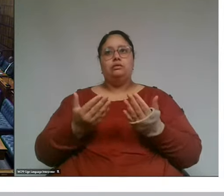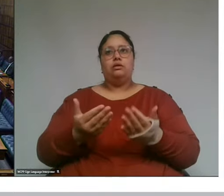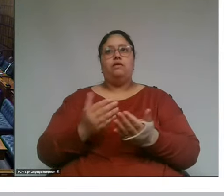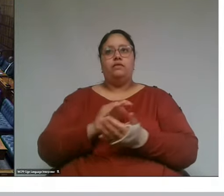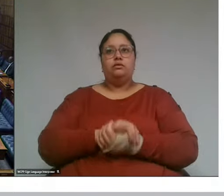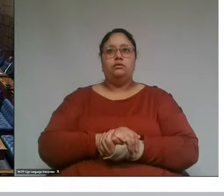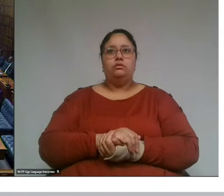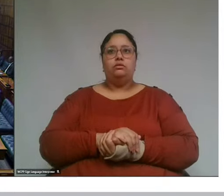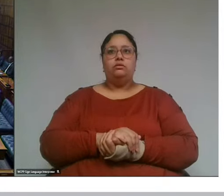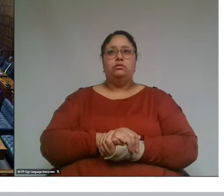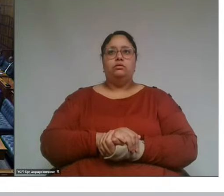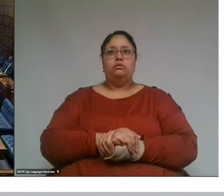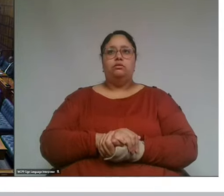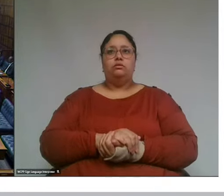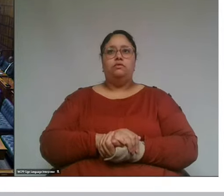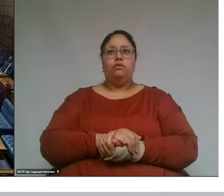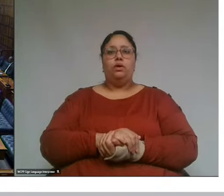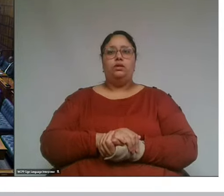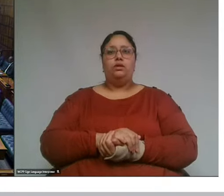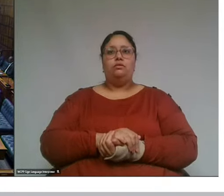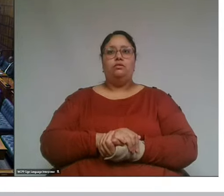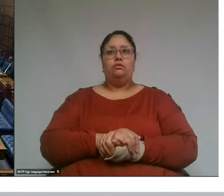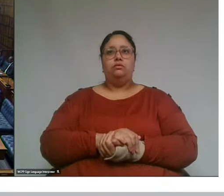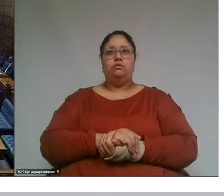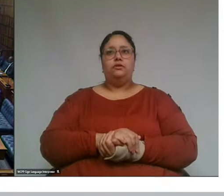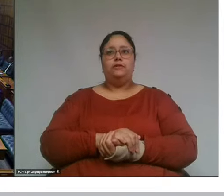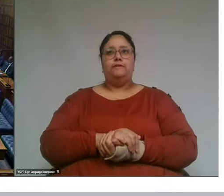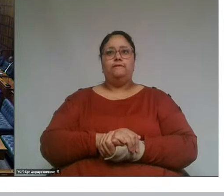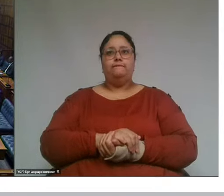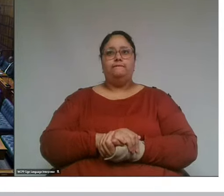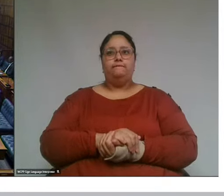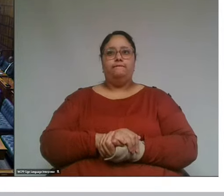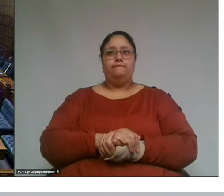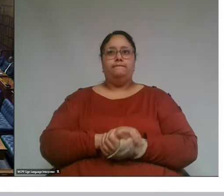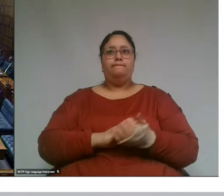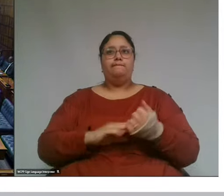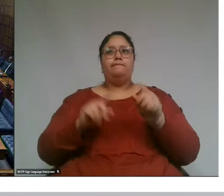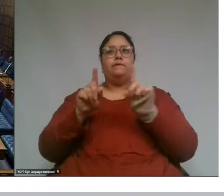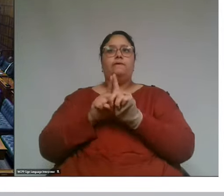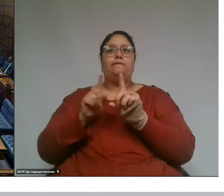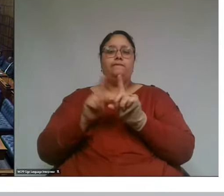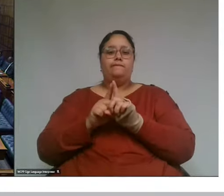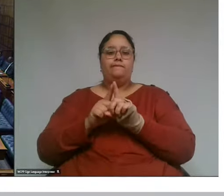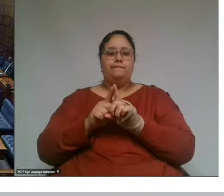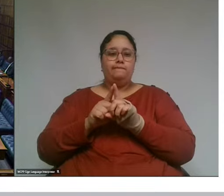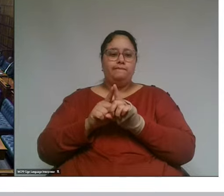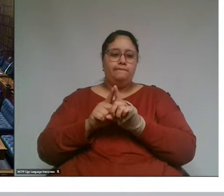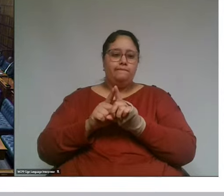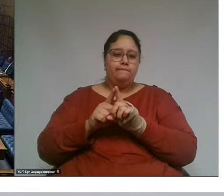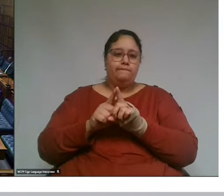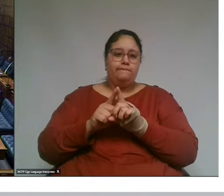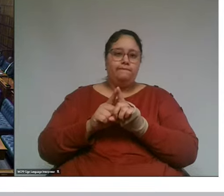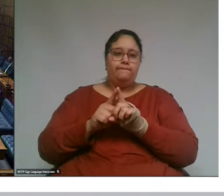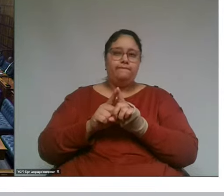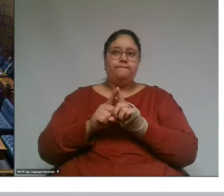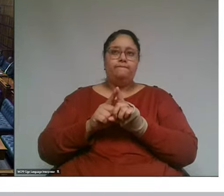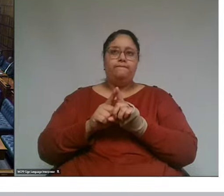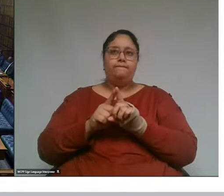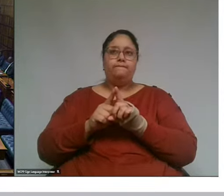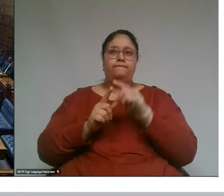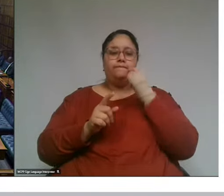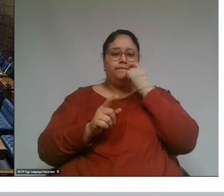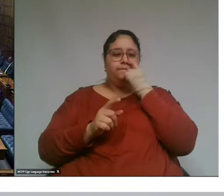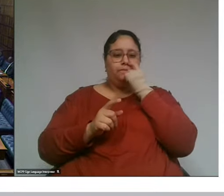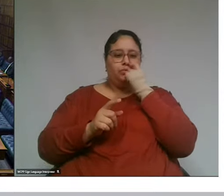sure we can rely on them to deliver um the goods however if that Rail Link was there it would